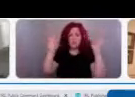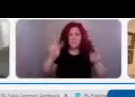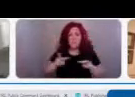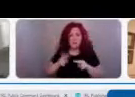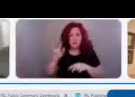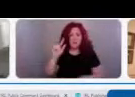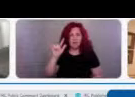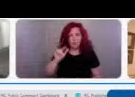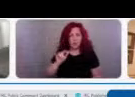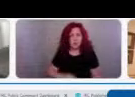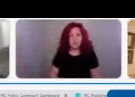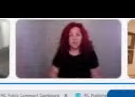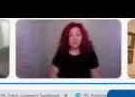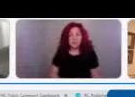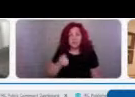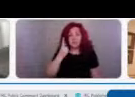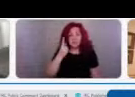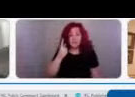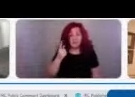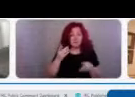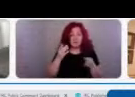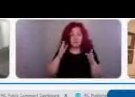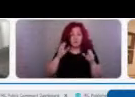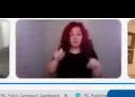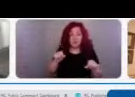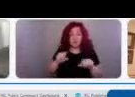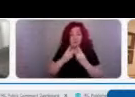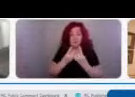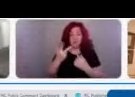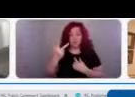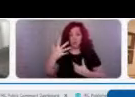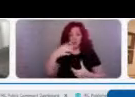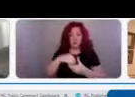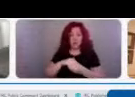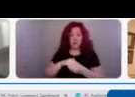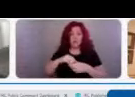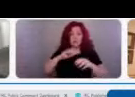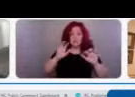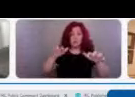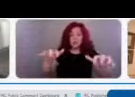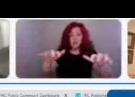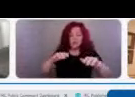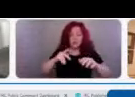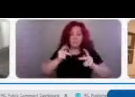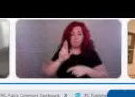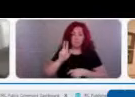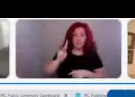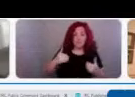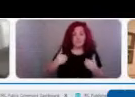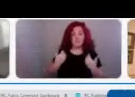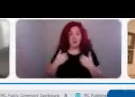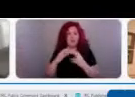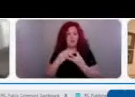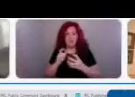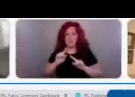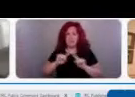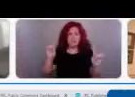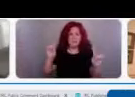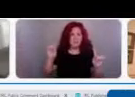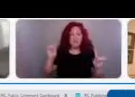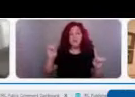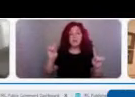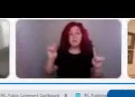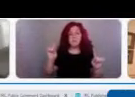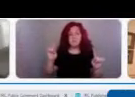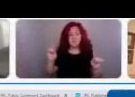uh the proposed district three includes industrial parks and young families it's very different from a very